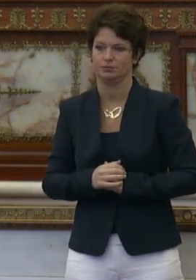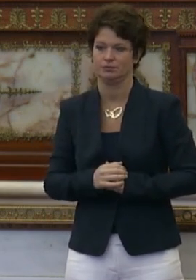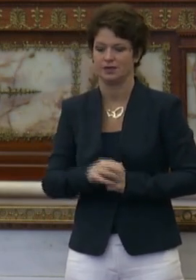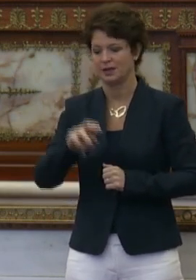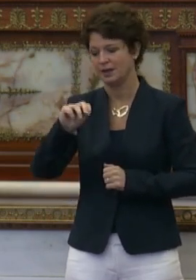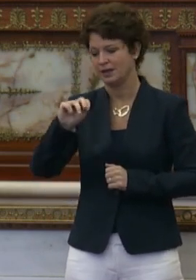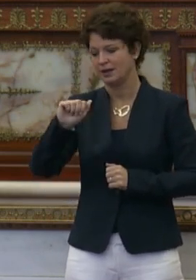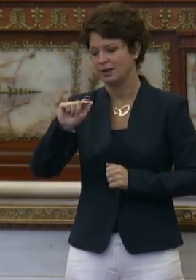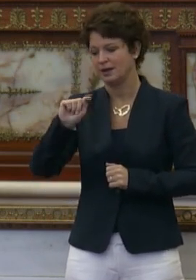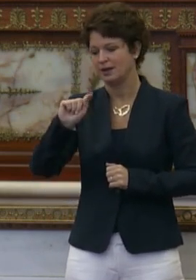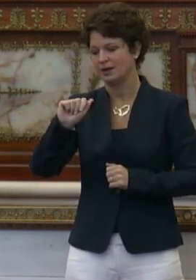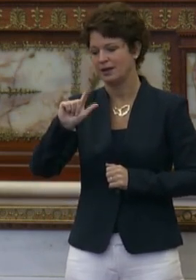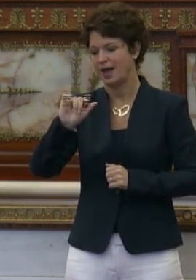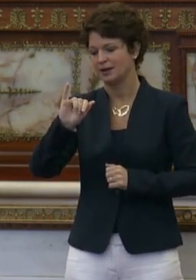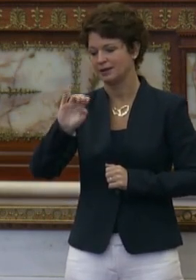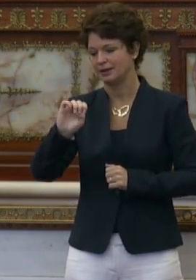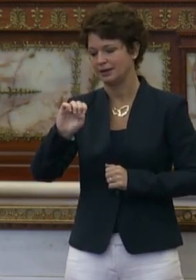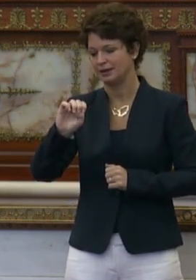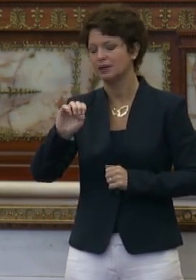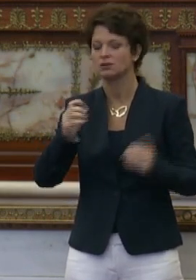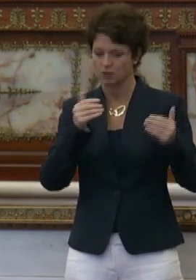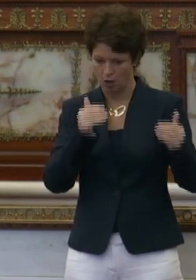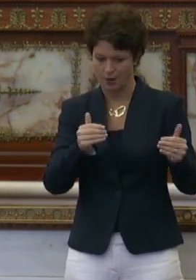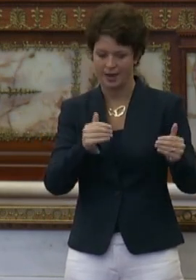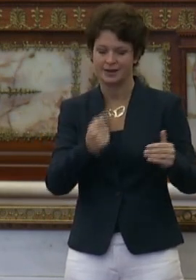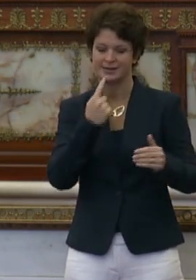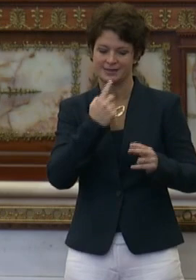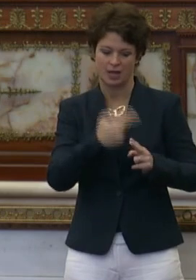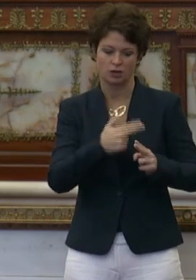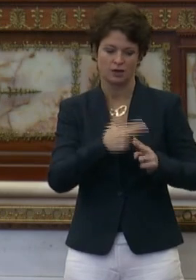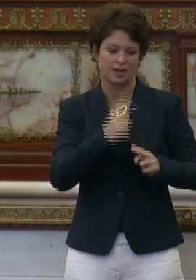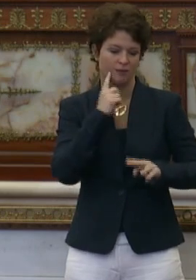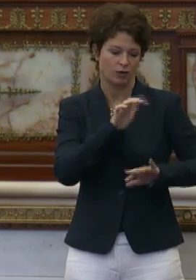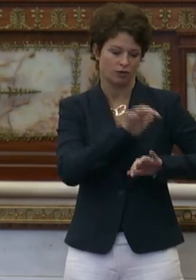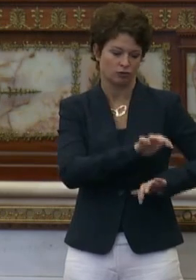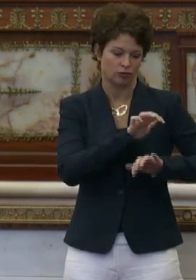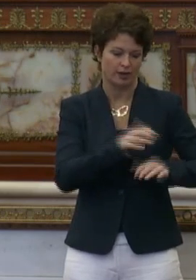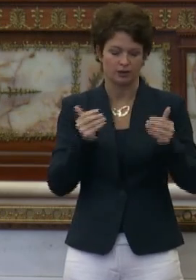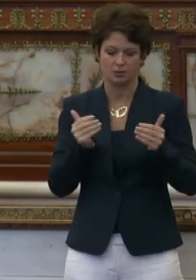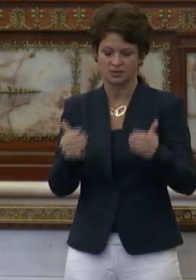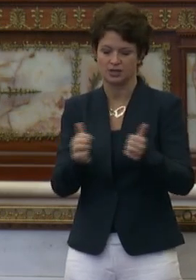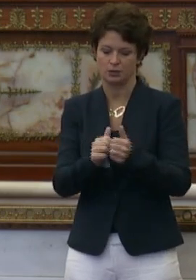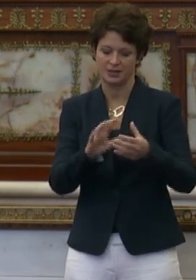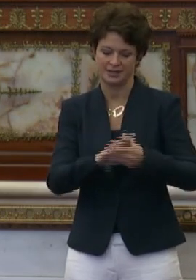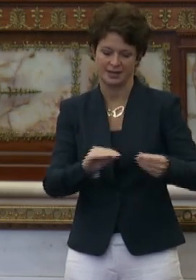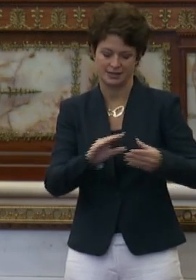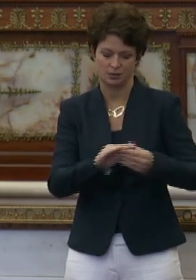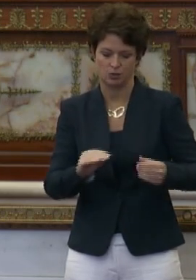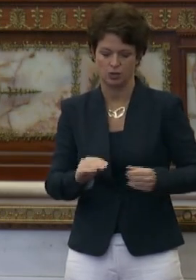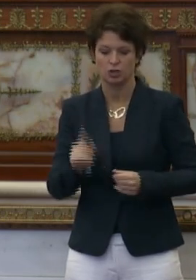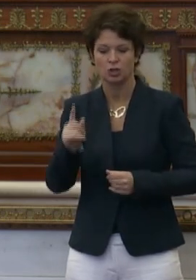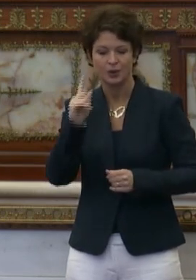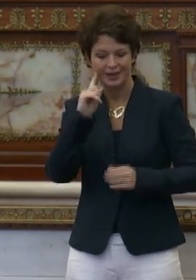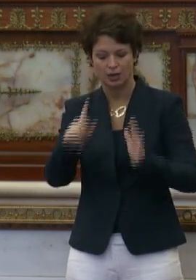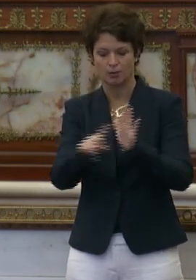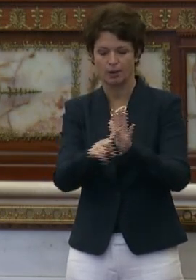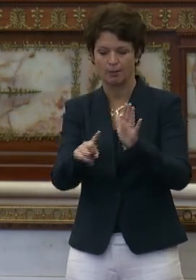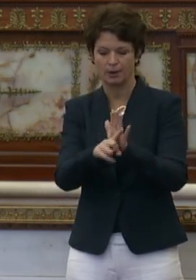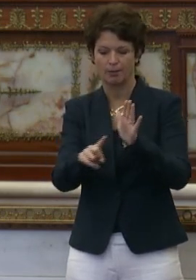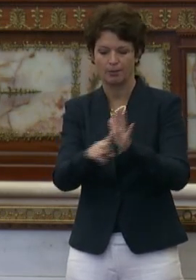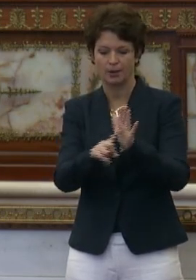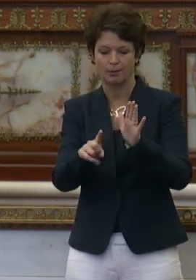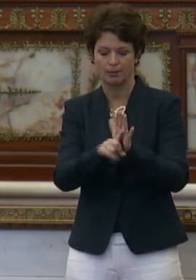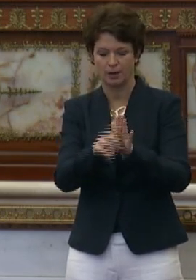Hello? Natalie? Yes. Yes, please state your name for the record and proceed with your testimony. You'll hear a bell,